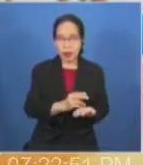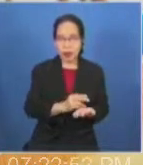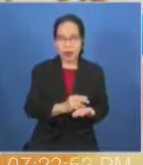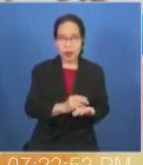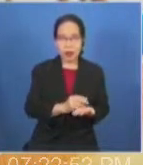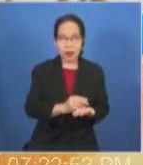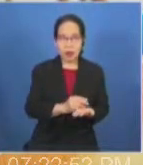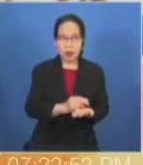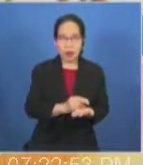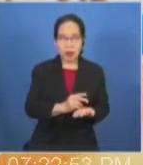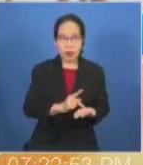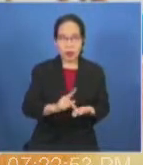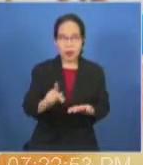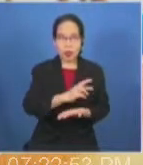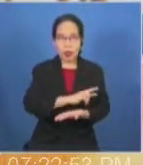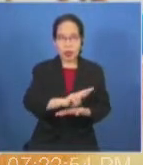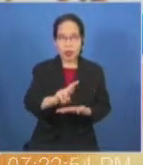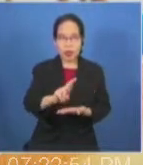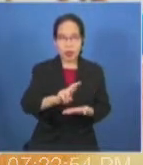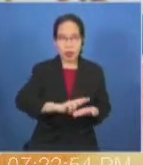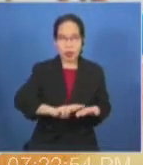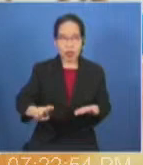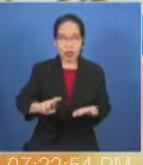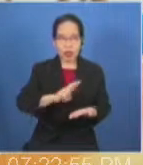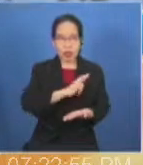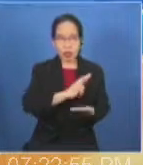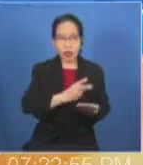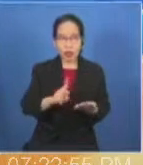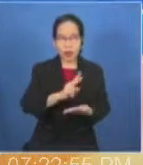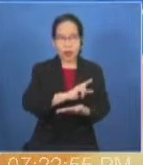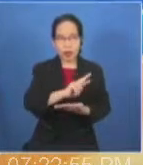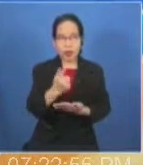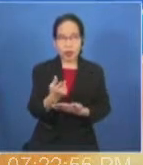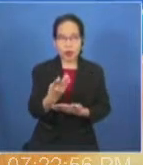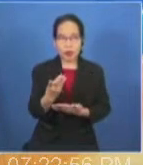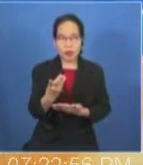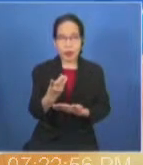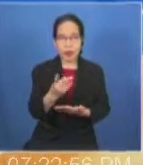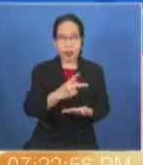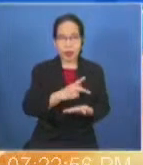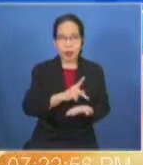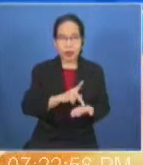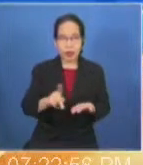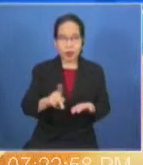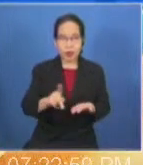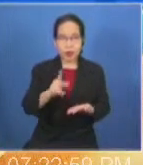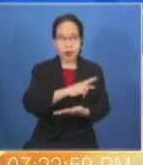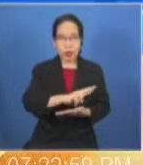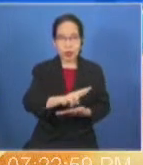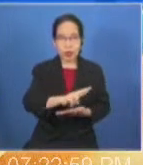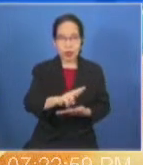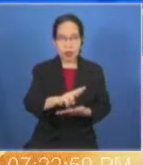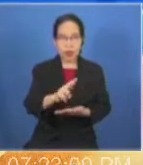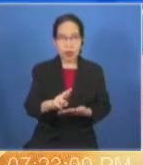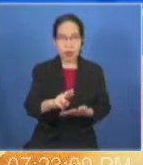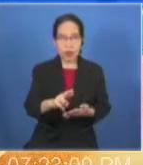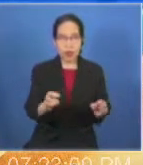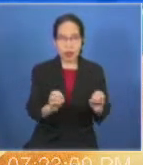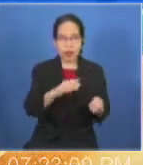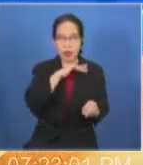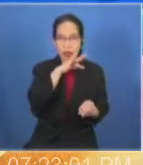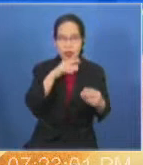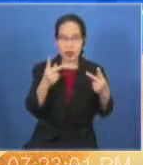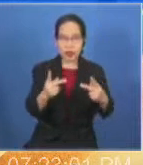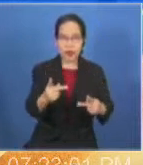po natin yan sa 27. Ang dalisay ang wika na reliyon at walang dungi sa harapan ng ating